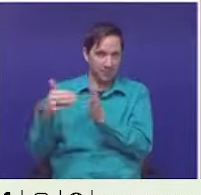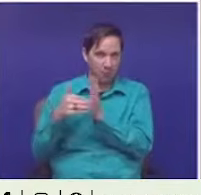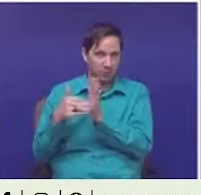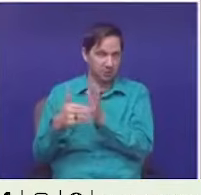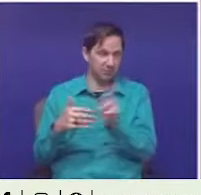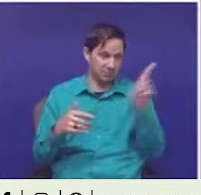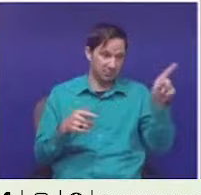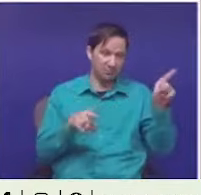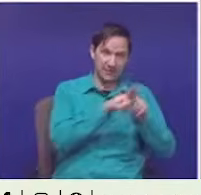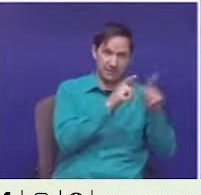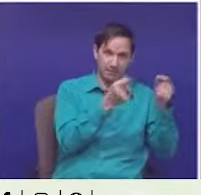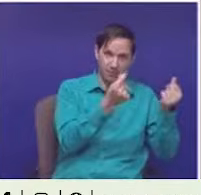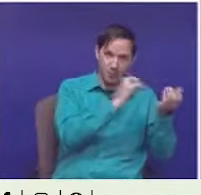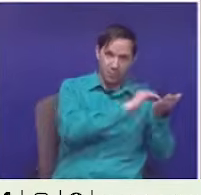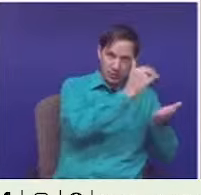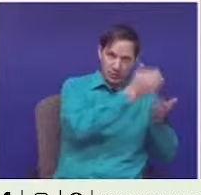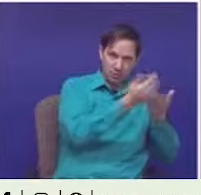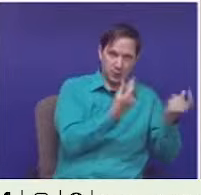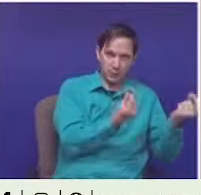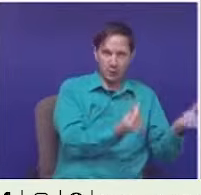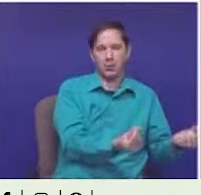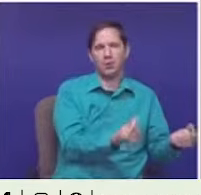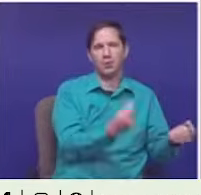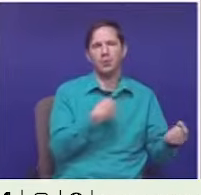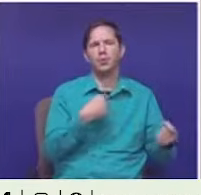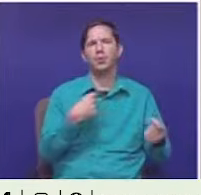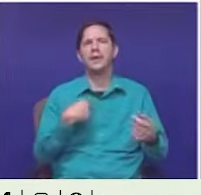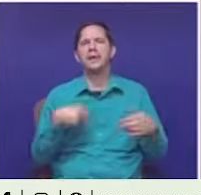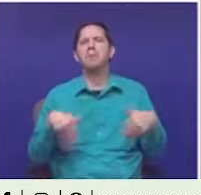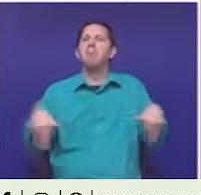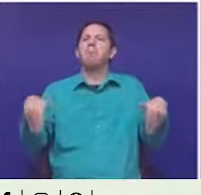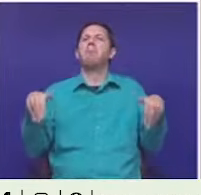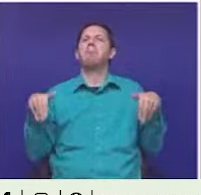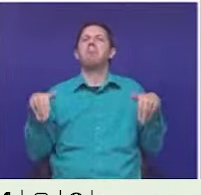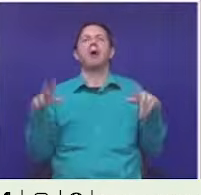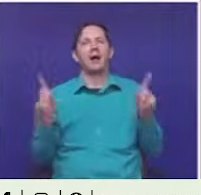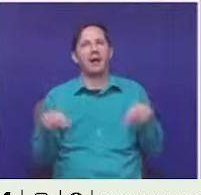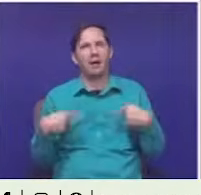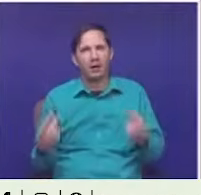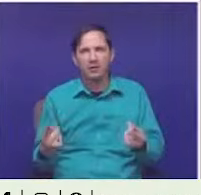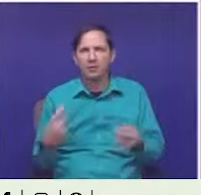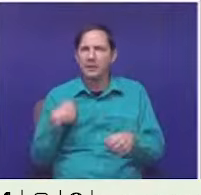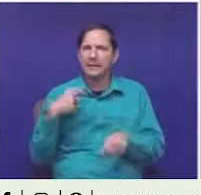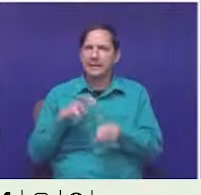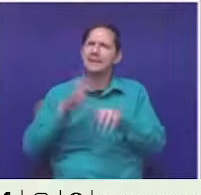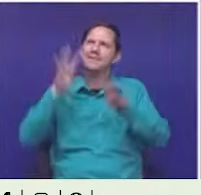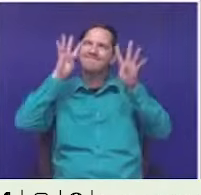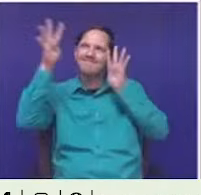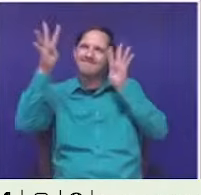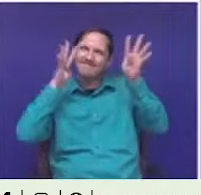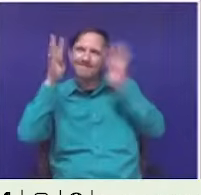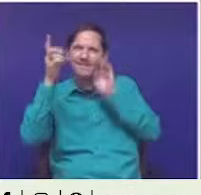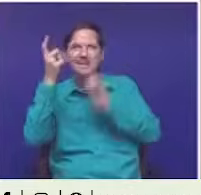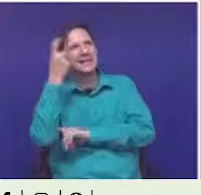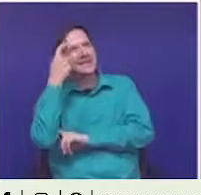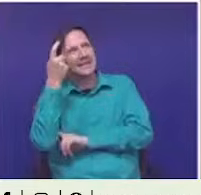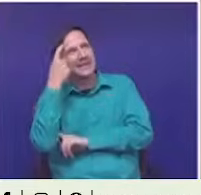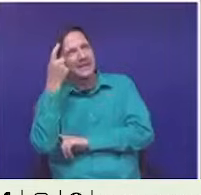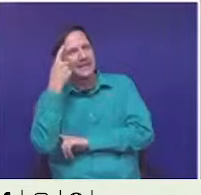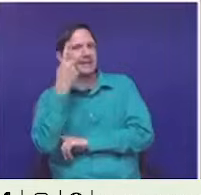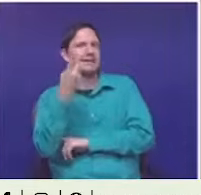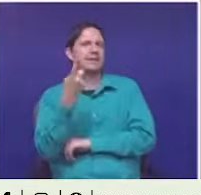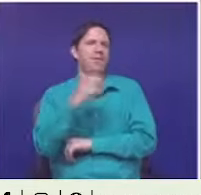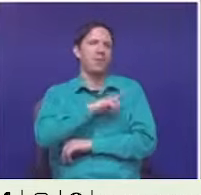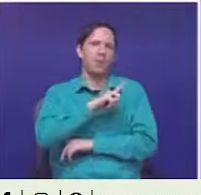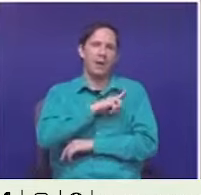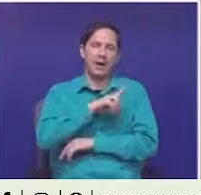we must be creative in saying, we can't simply sit back and say, we don't have 140 billion rand, so what do we do? Education is